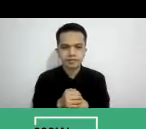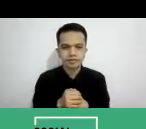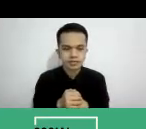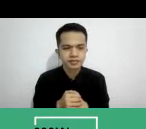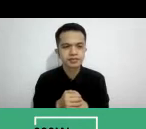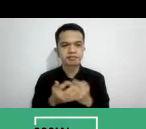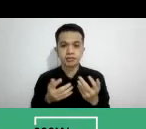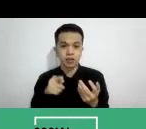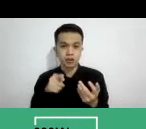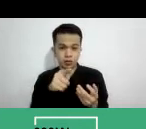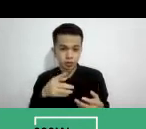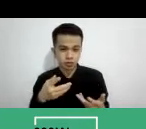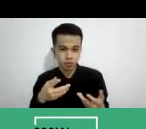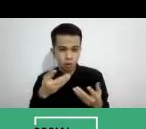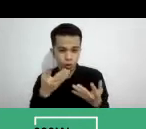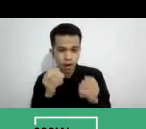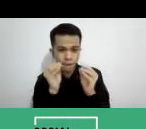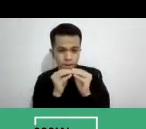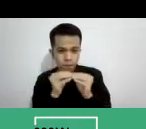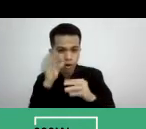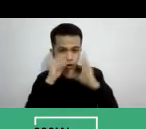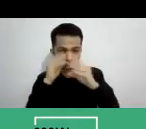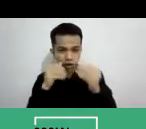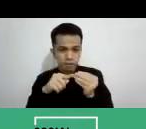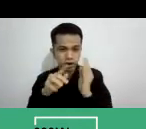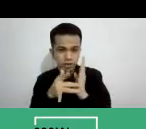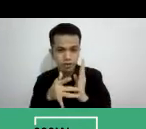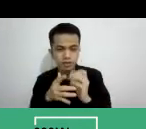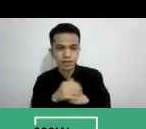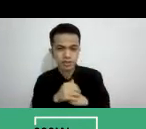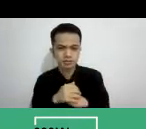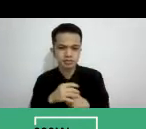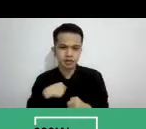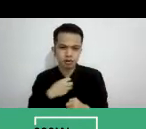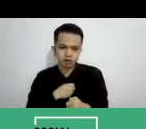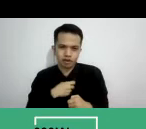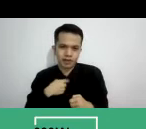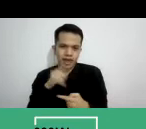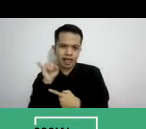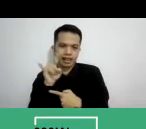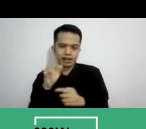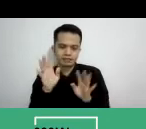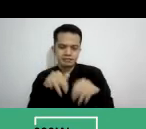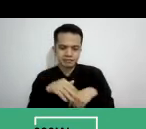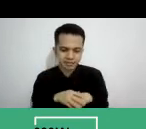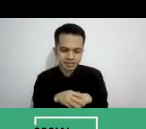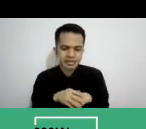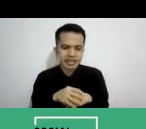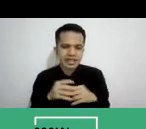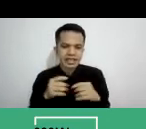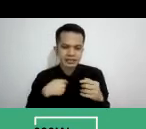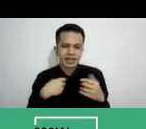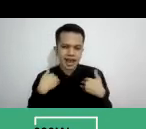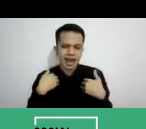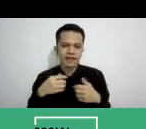And if you kind of want to know more about these technologies, sorry, I'm giving a plug. Hope the host don't mind. We have a